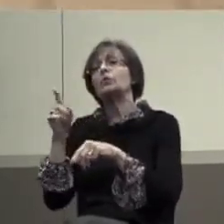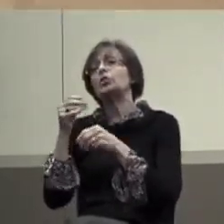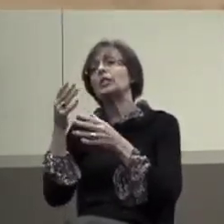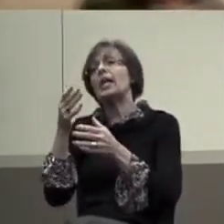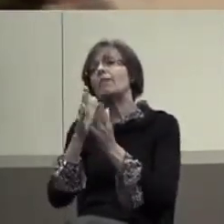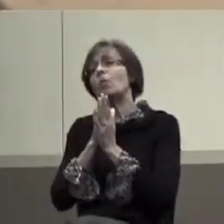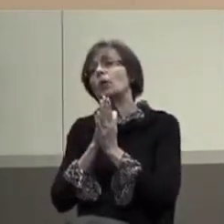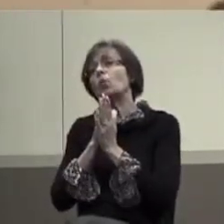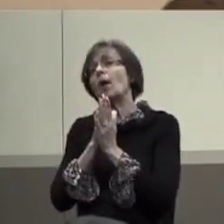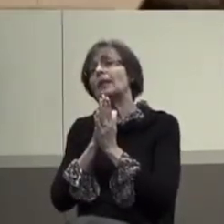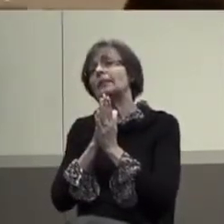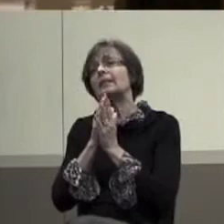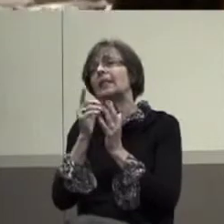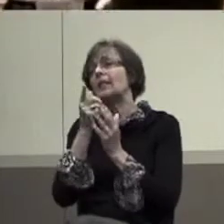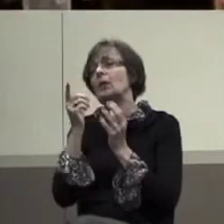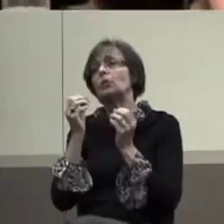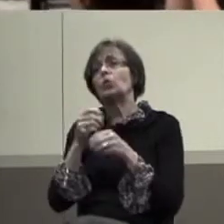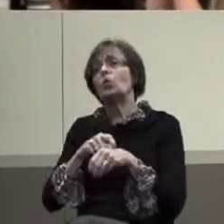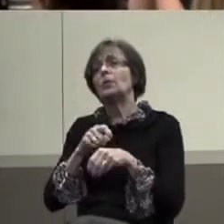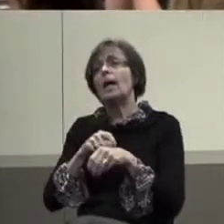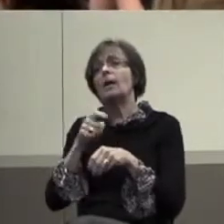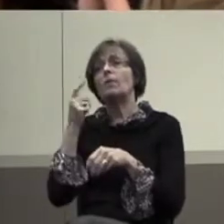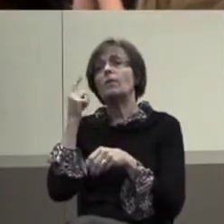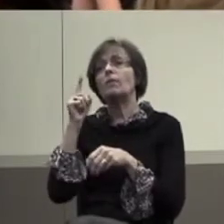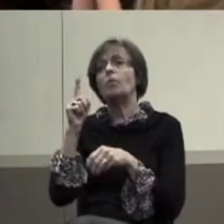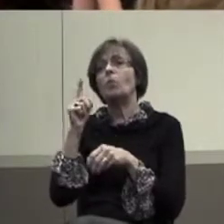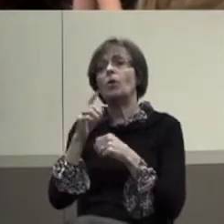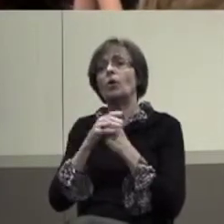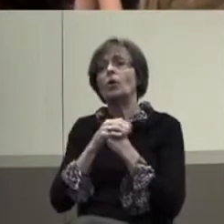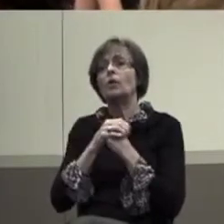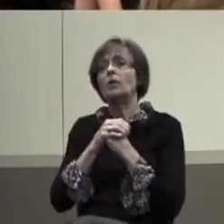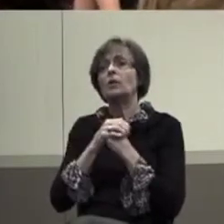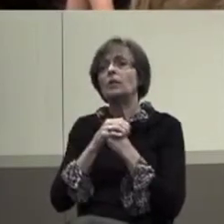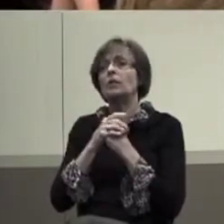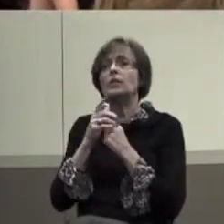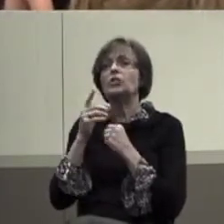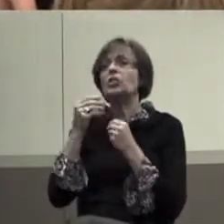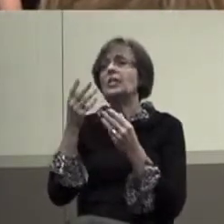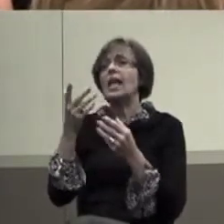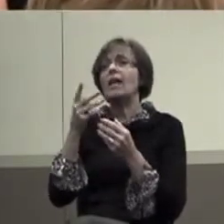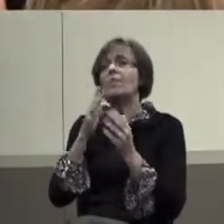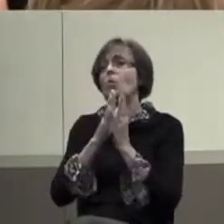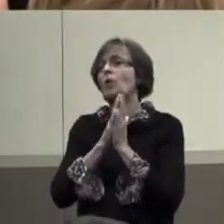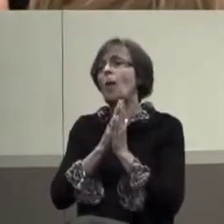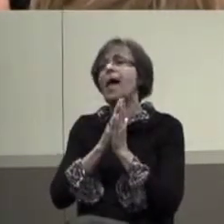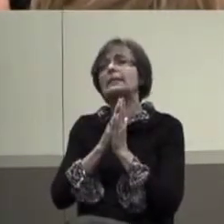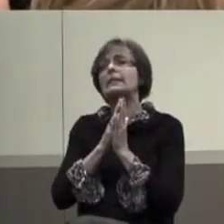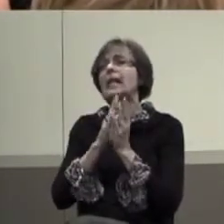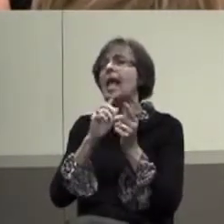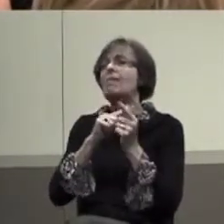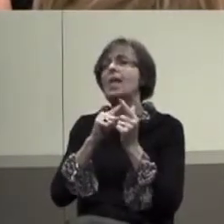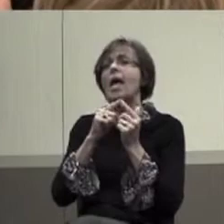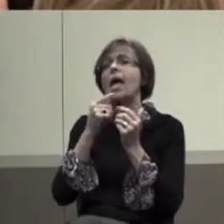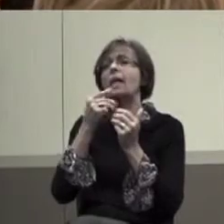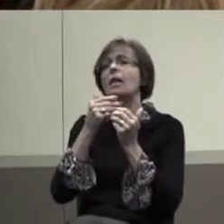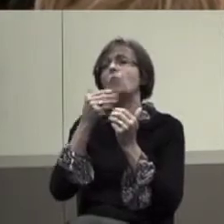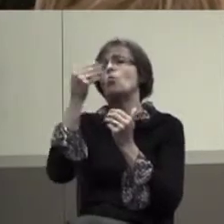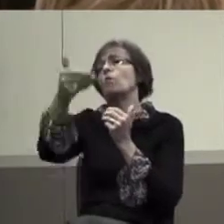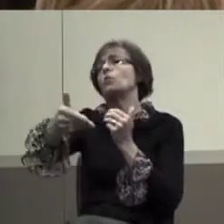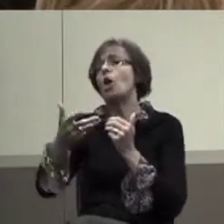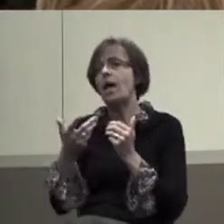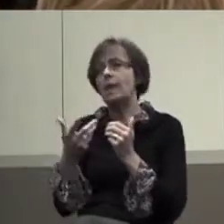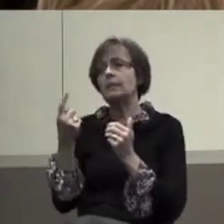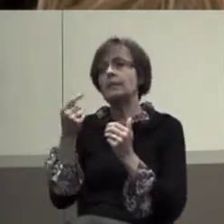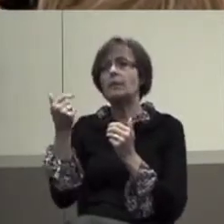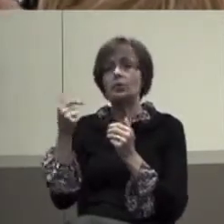her request, there was no time for a follow-up. It was like she gave her request and immediately moved on to something else. There were a few times where she